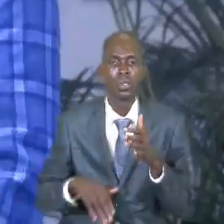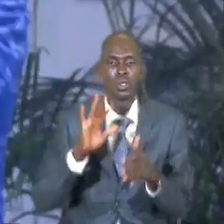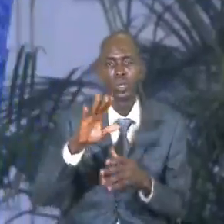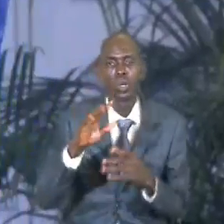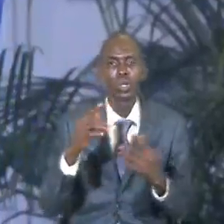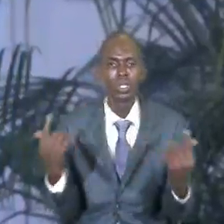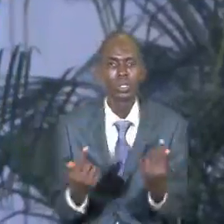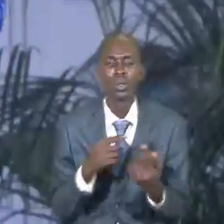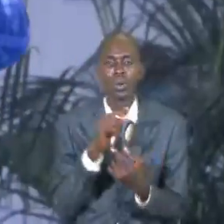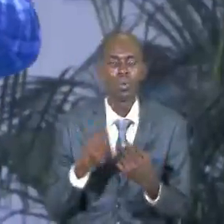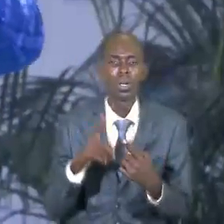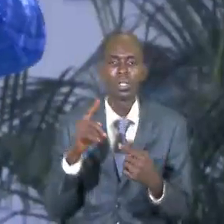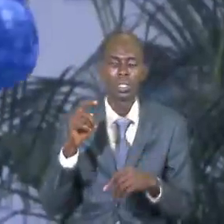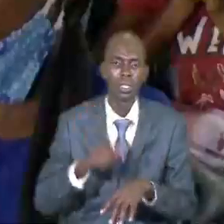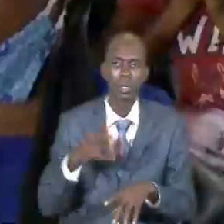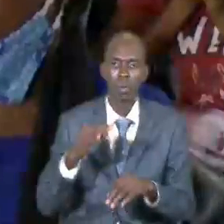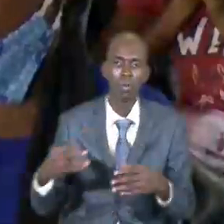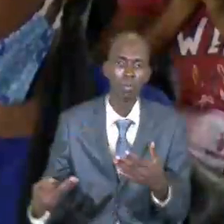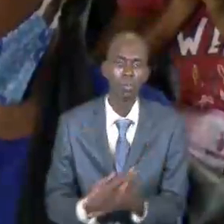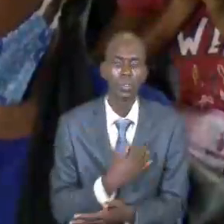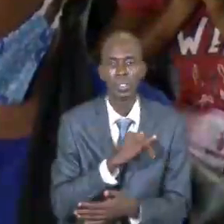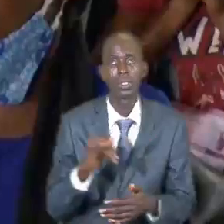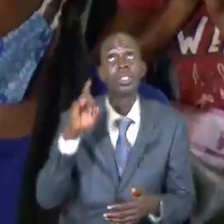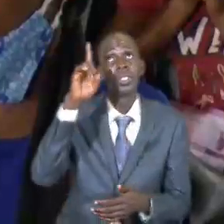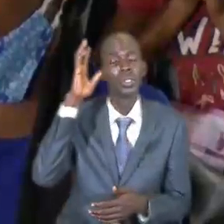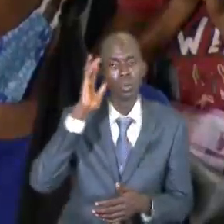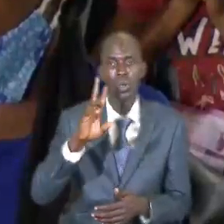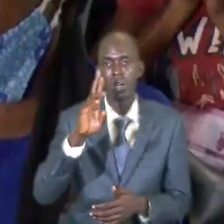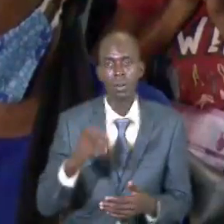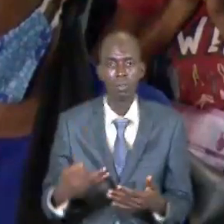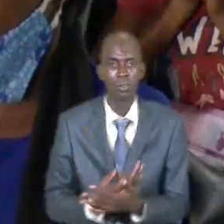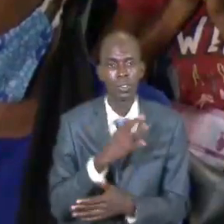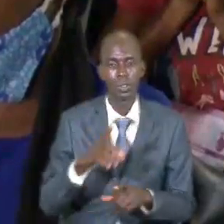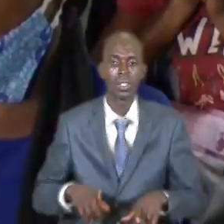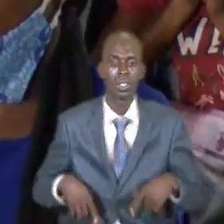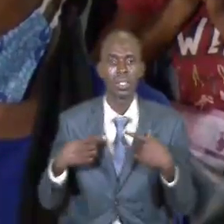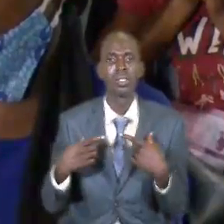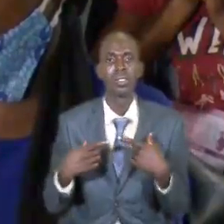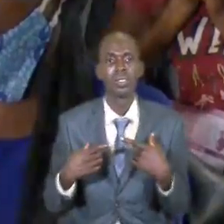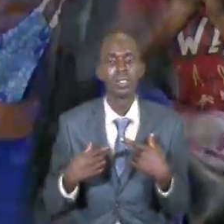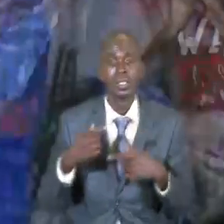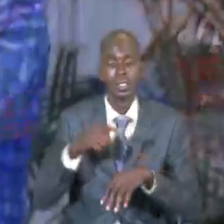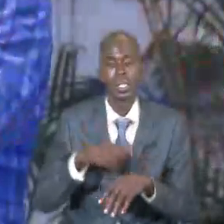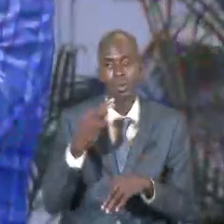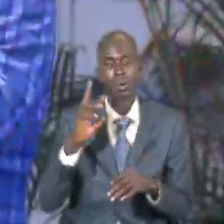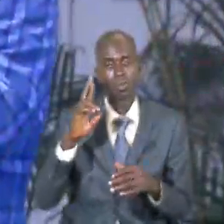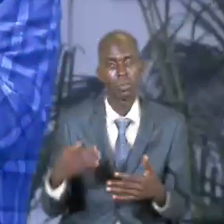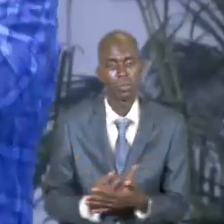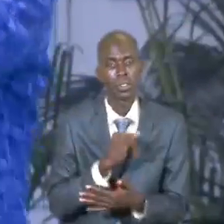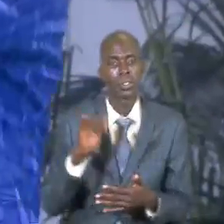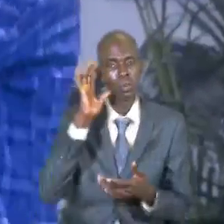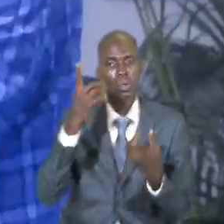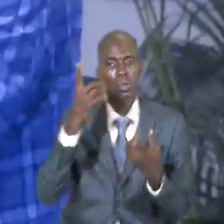refreshing, he will refresh your life. Times of refreshing shall come from the presence of the